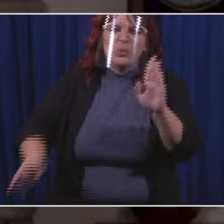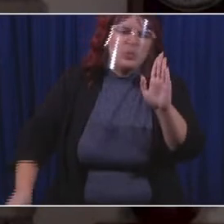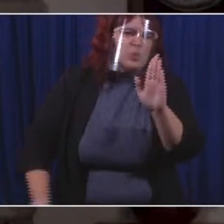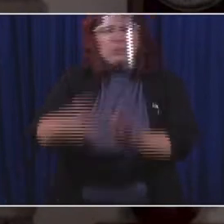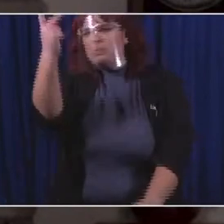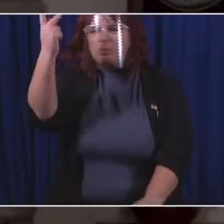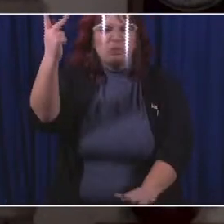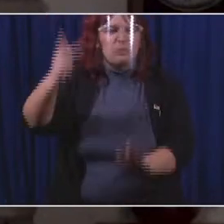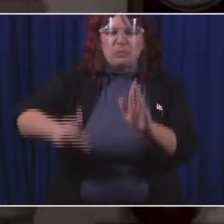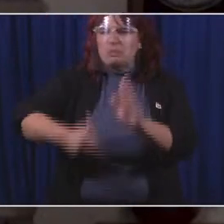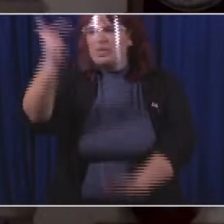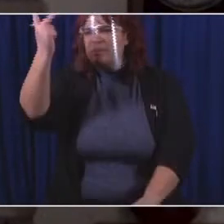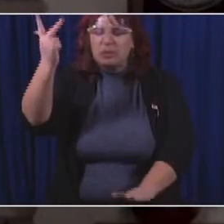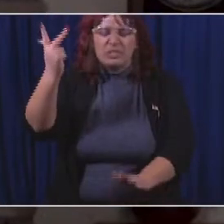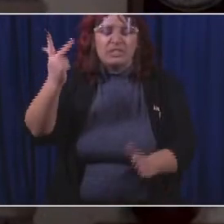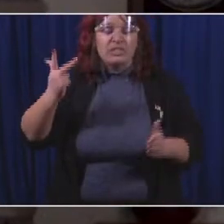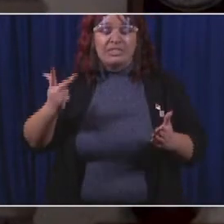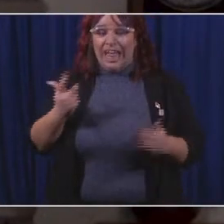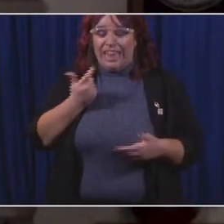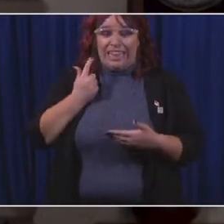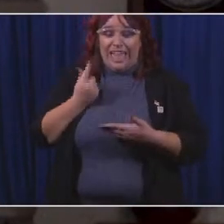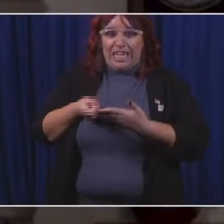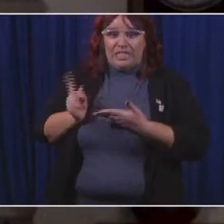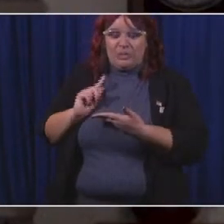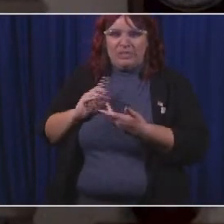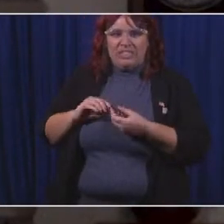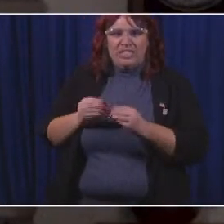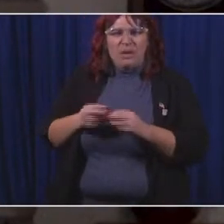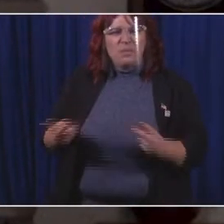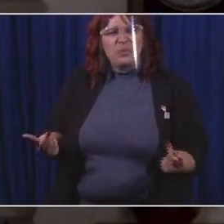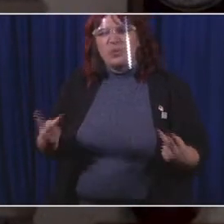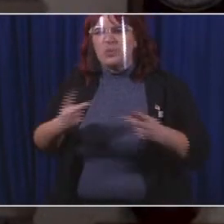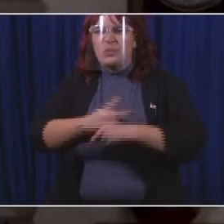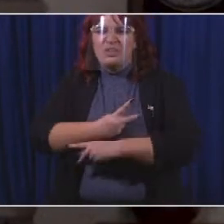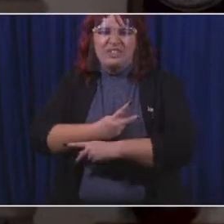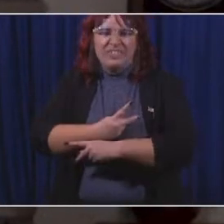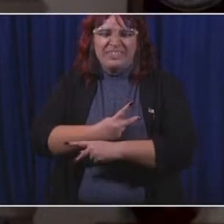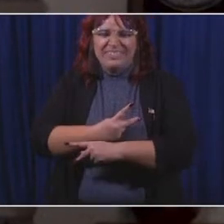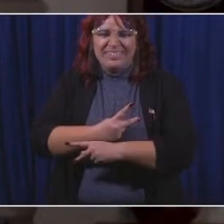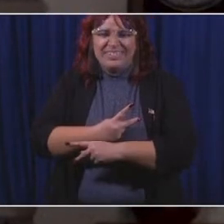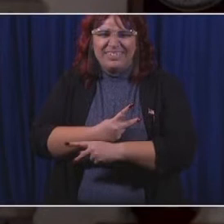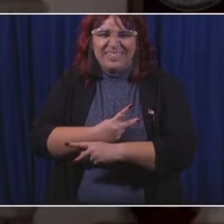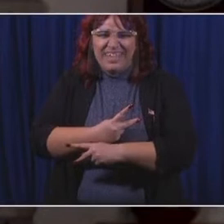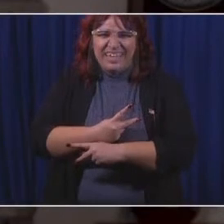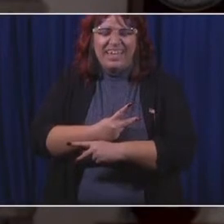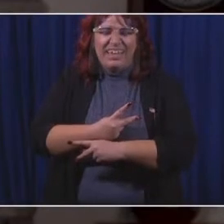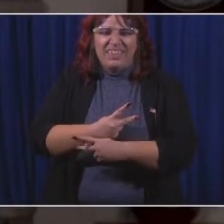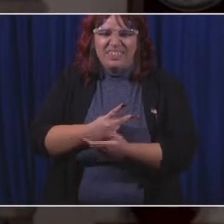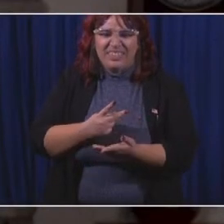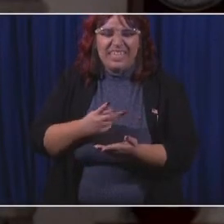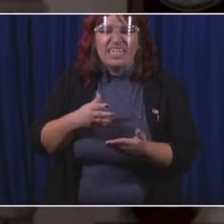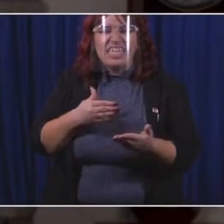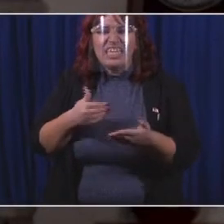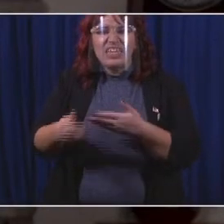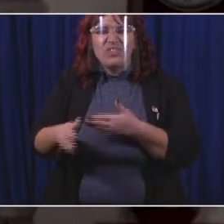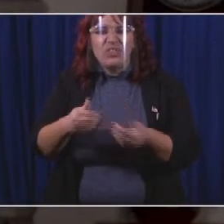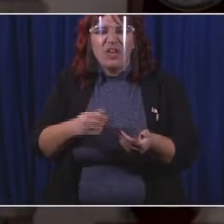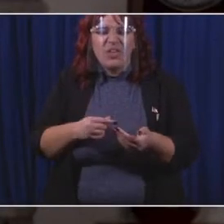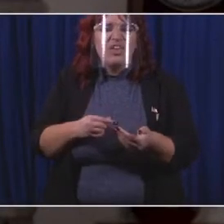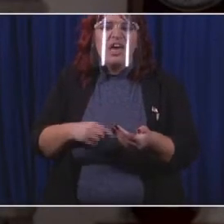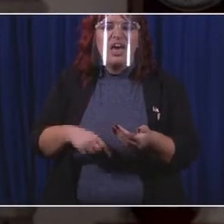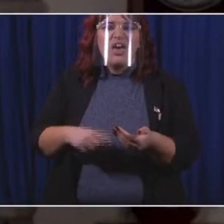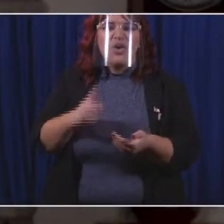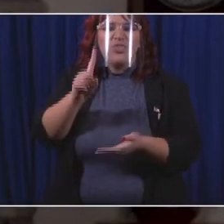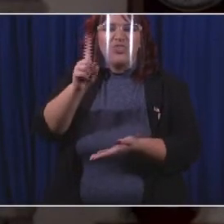the pandemic in Ohio, even throwing out the backlog of 13,000 antigen tests added to the